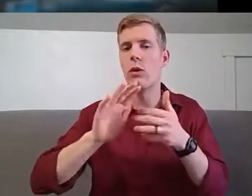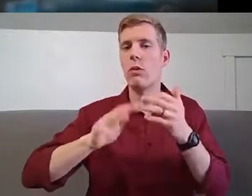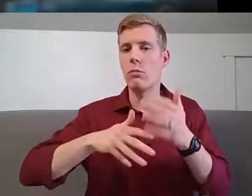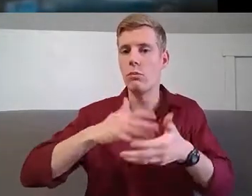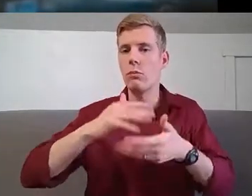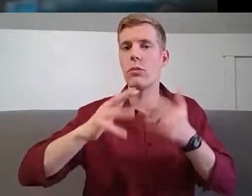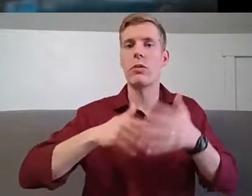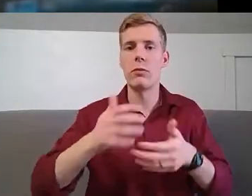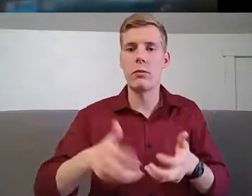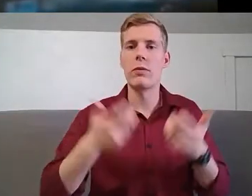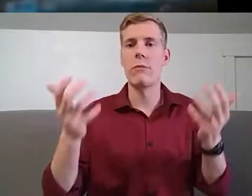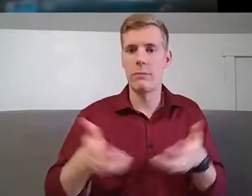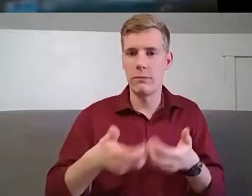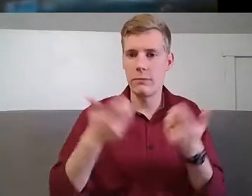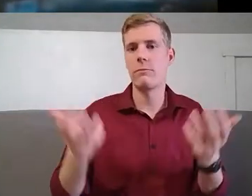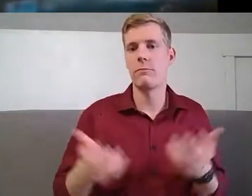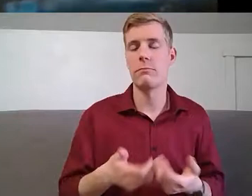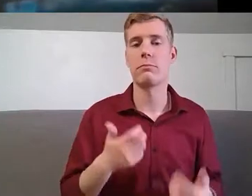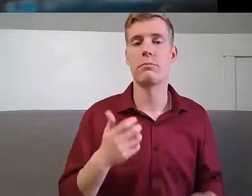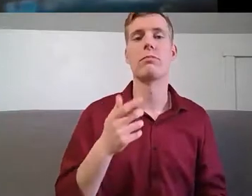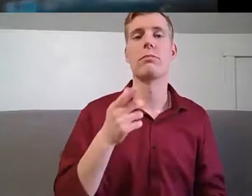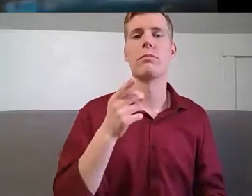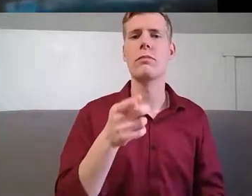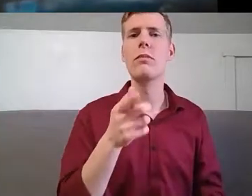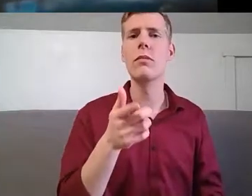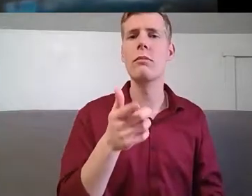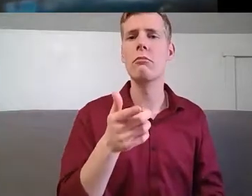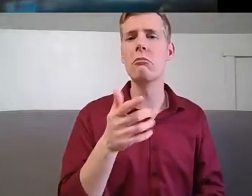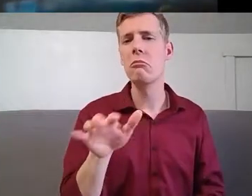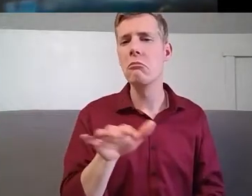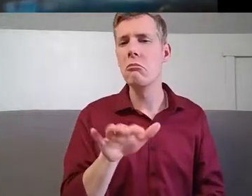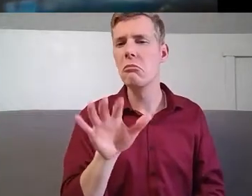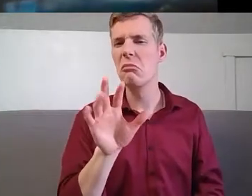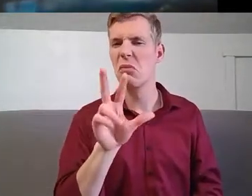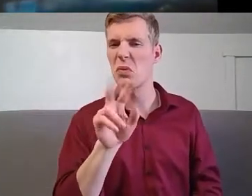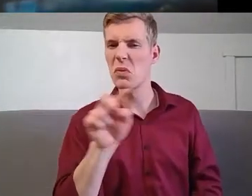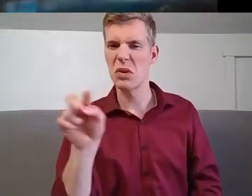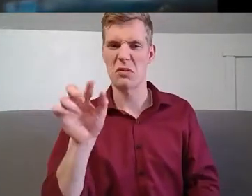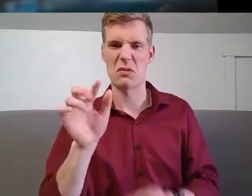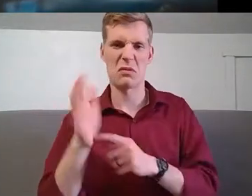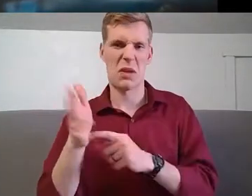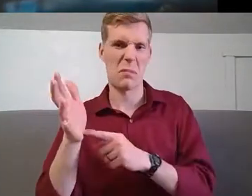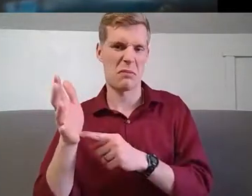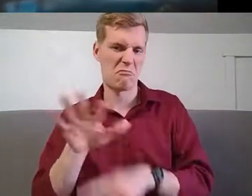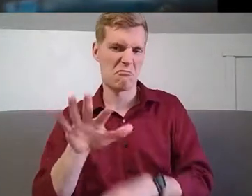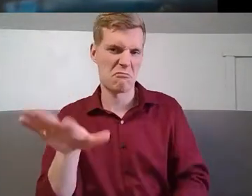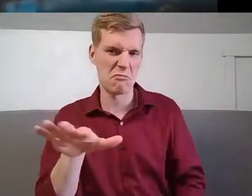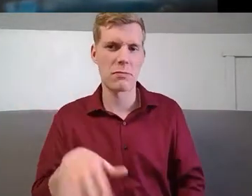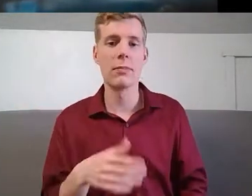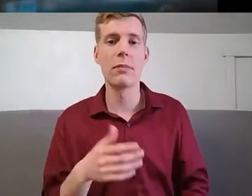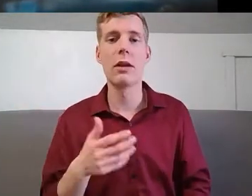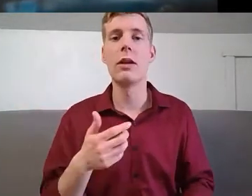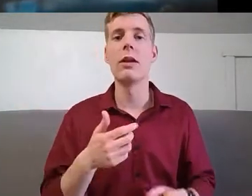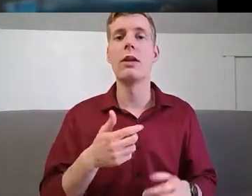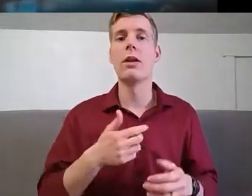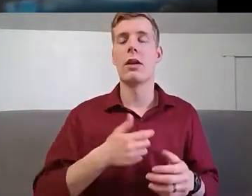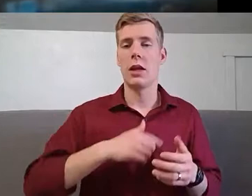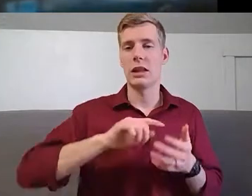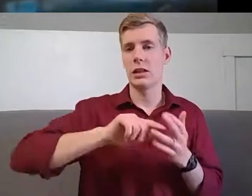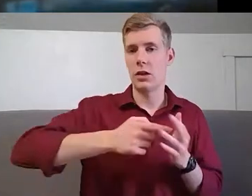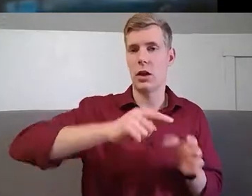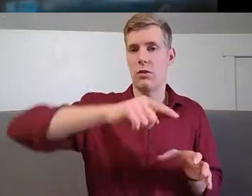all happy. So that takes about 3 to 5 minutes. So I am going to start whipping